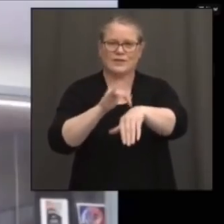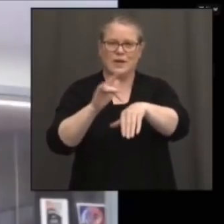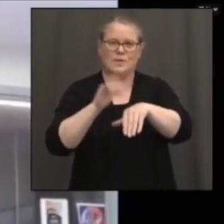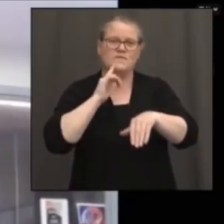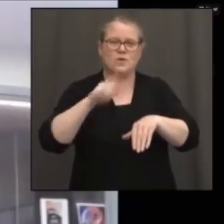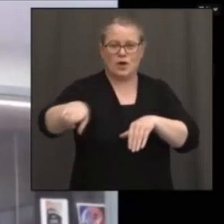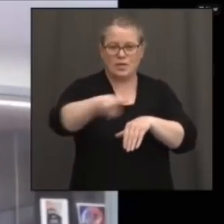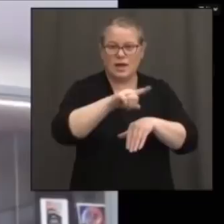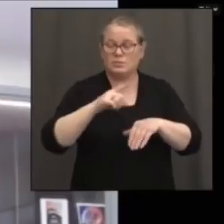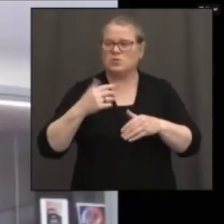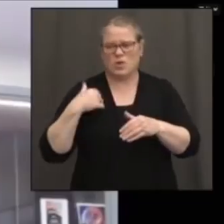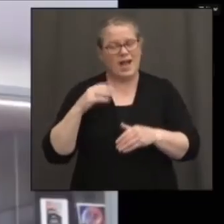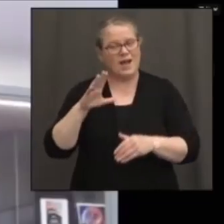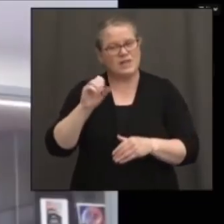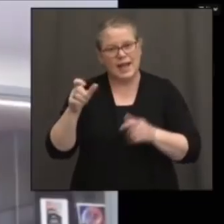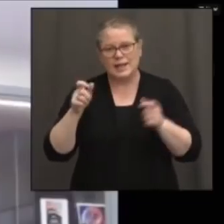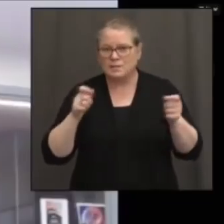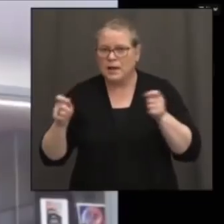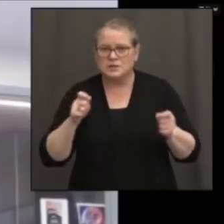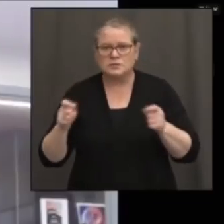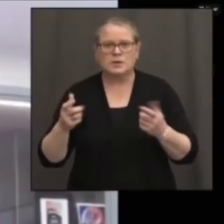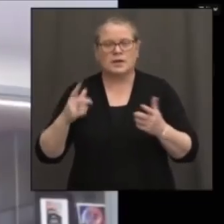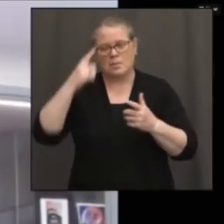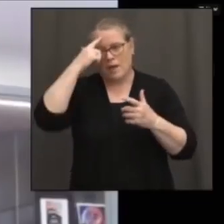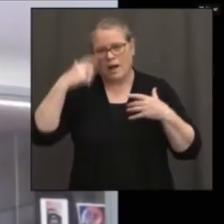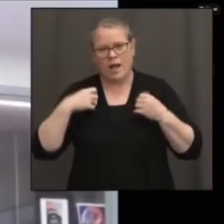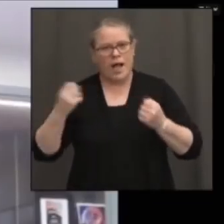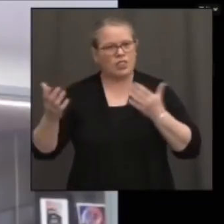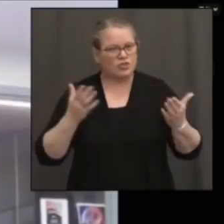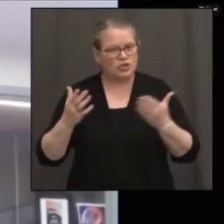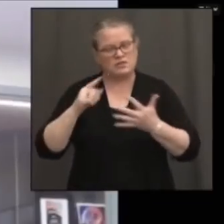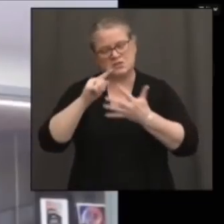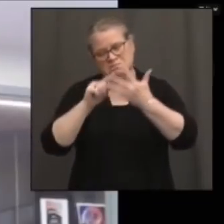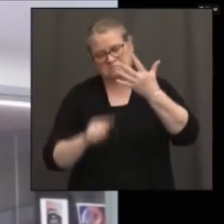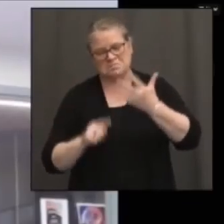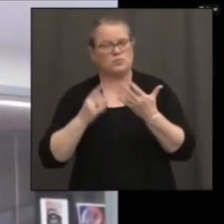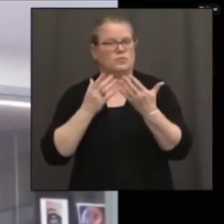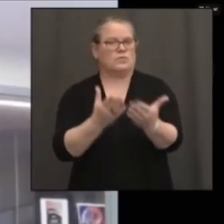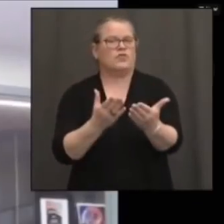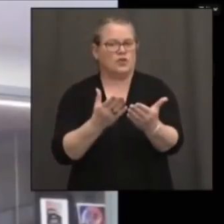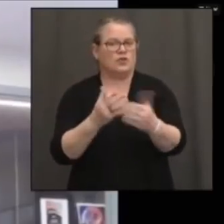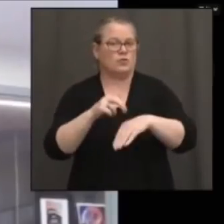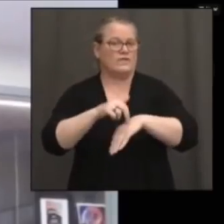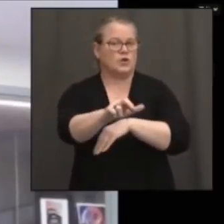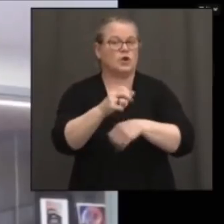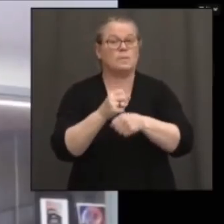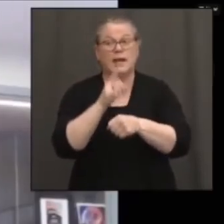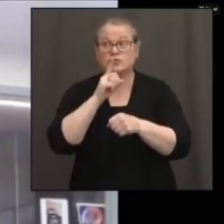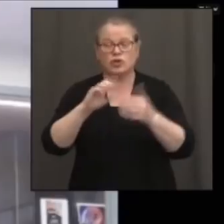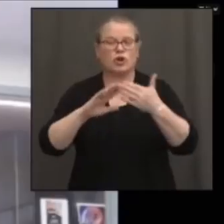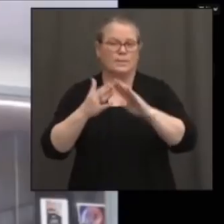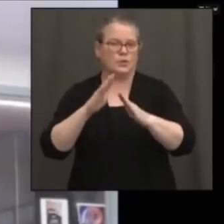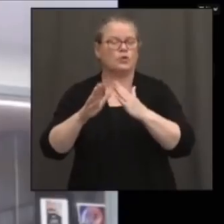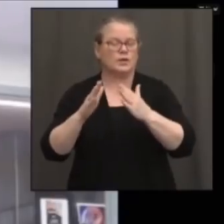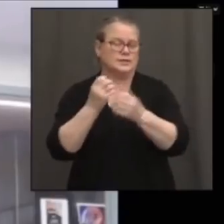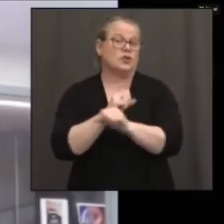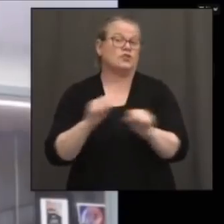supports, referring them to mental health services and other things that they need to make sure that all of our communities are